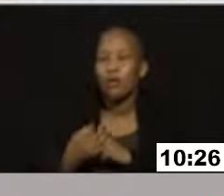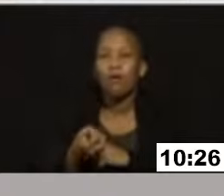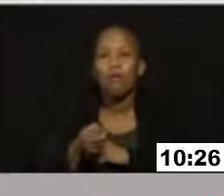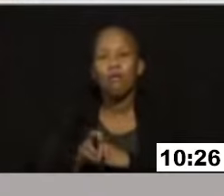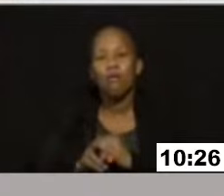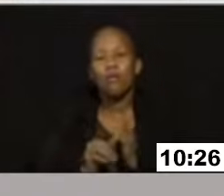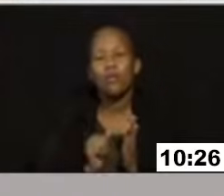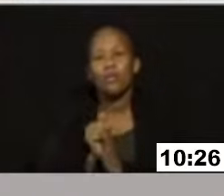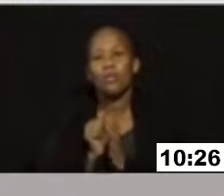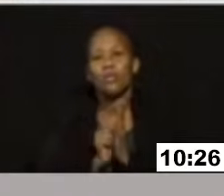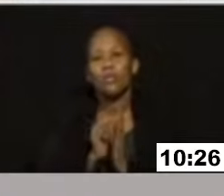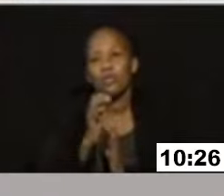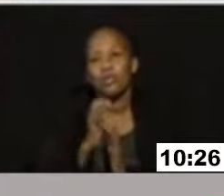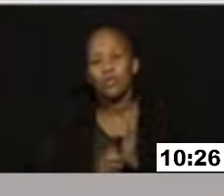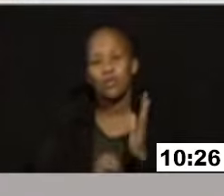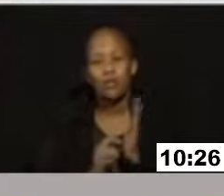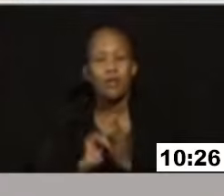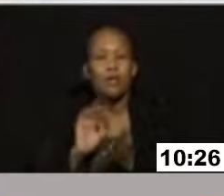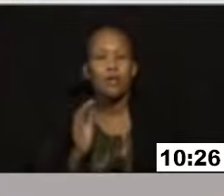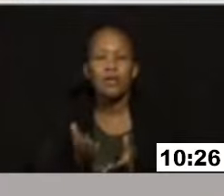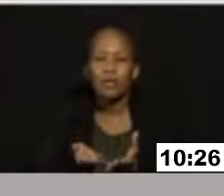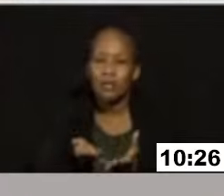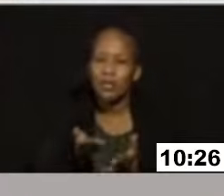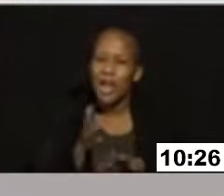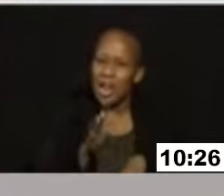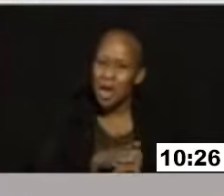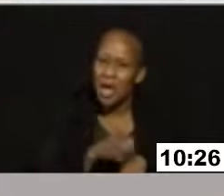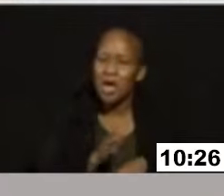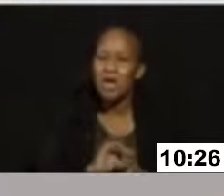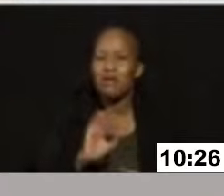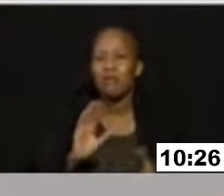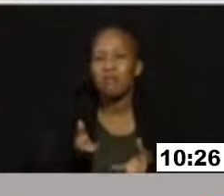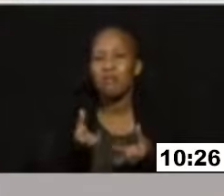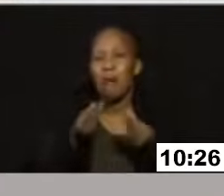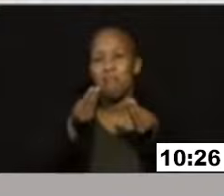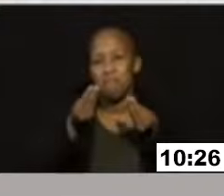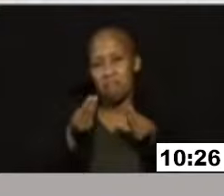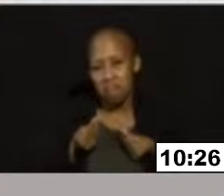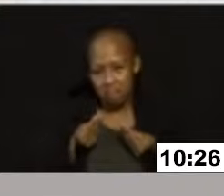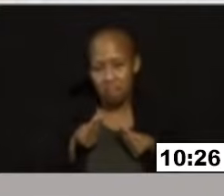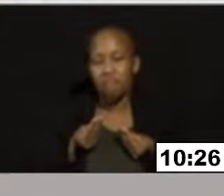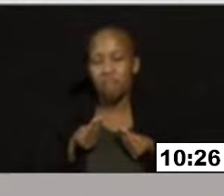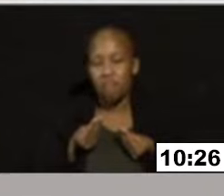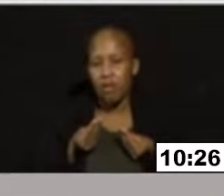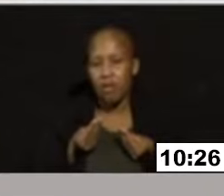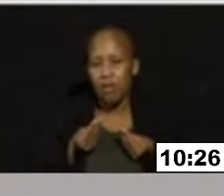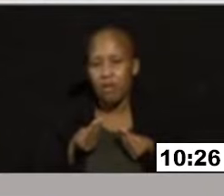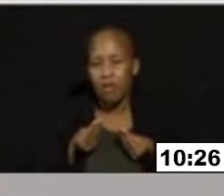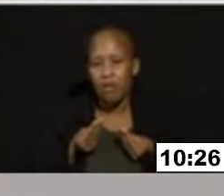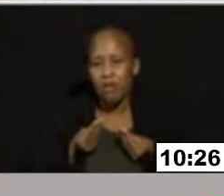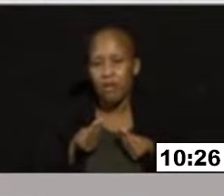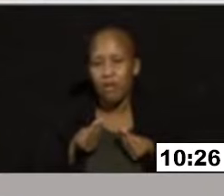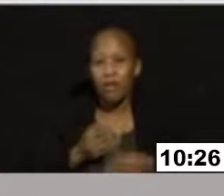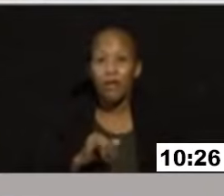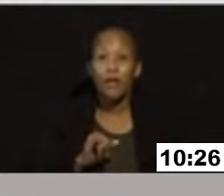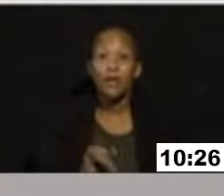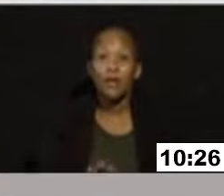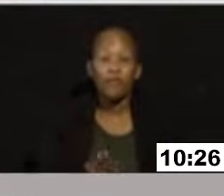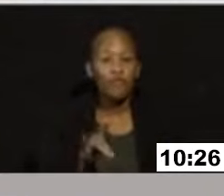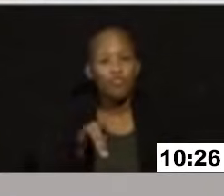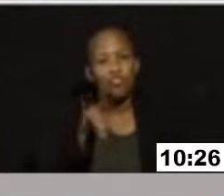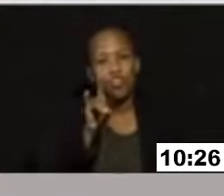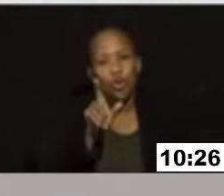received pretty late for this exercise, and if the chair is